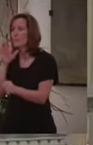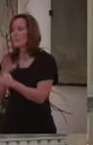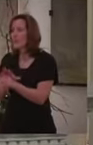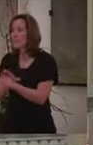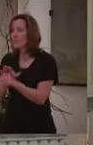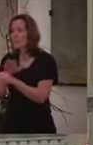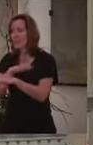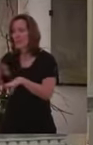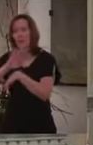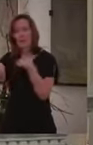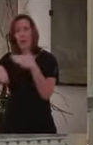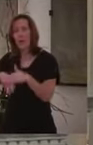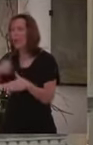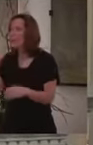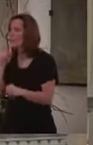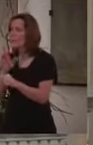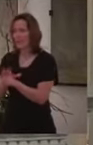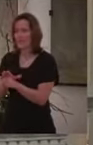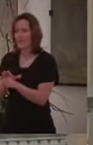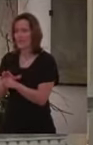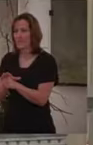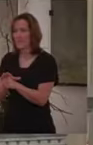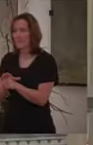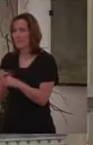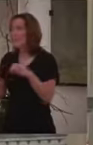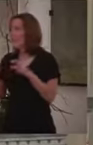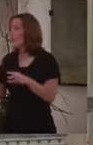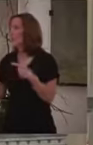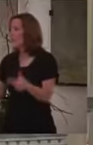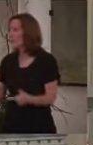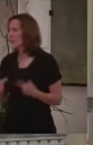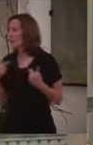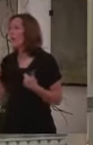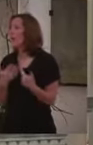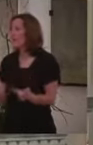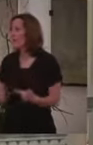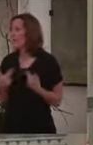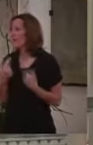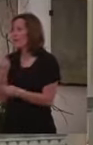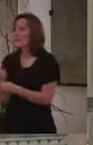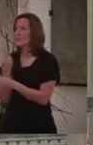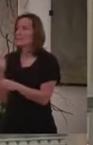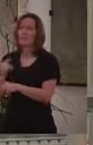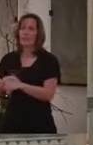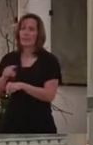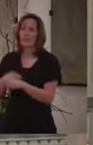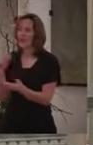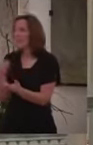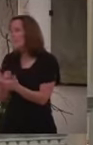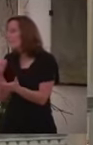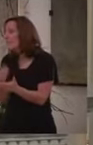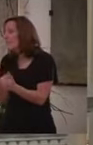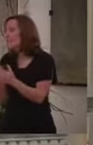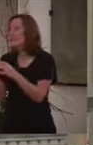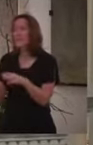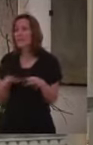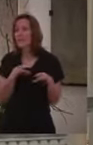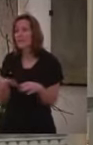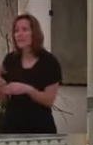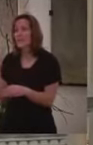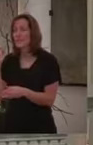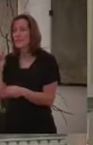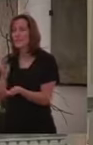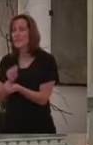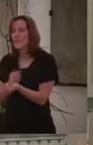promise above all others. In the way that we live our lives and spend our time and money, in the activities